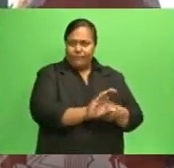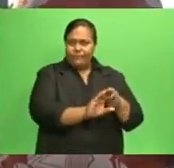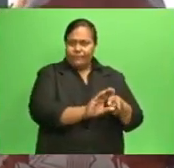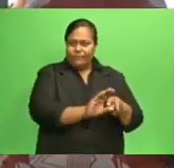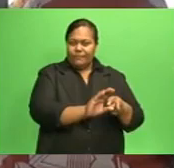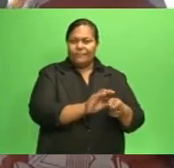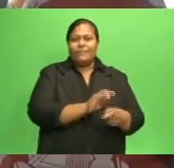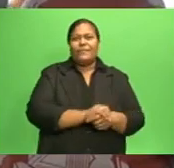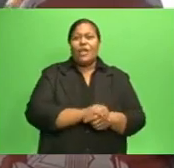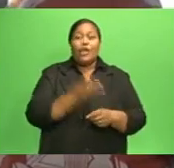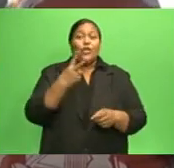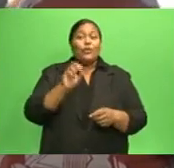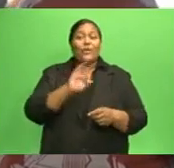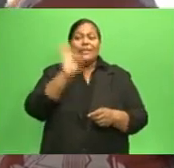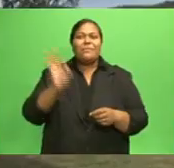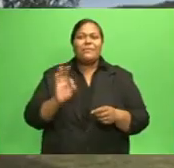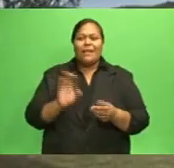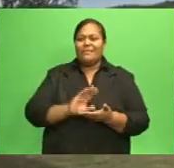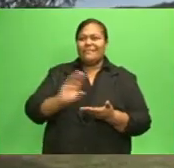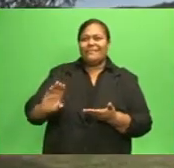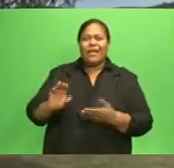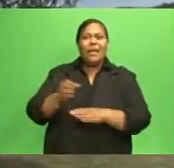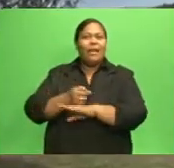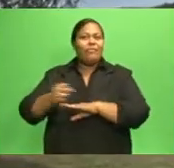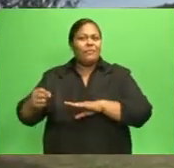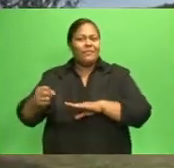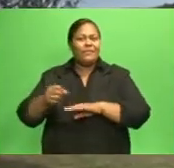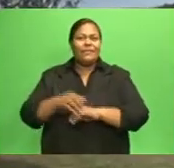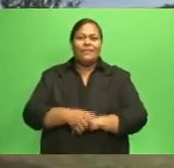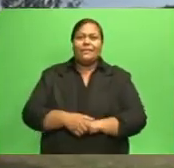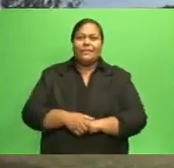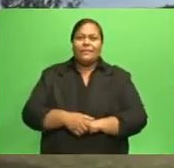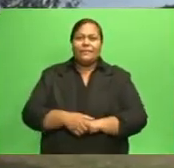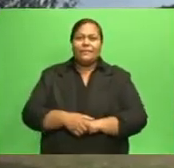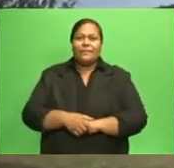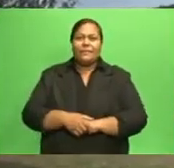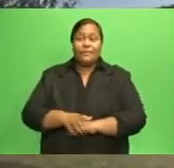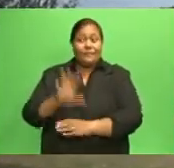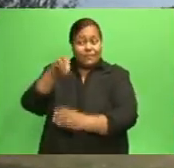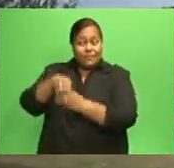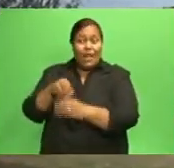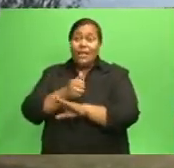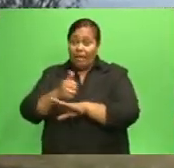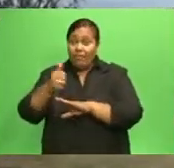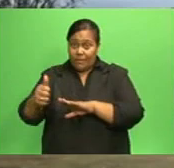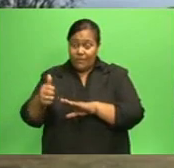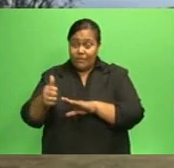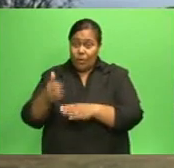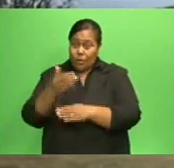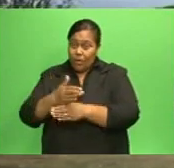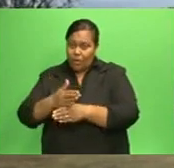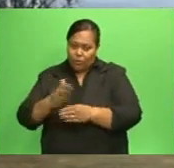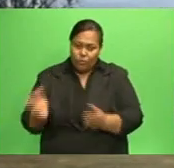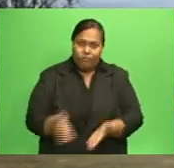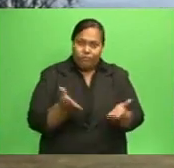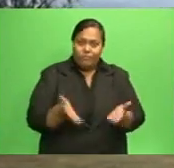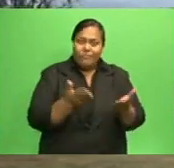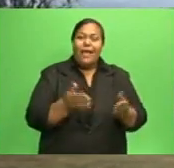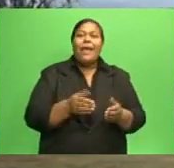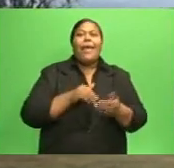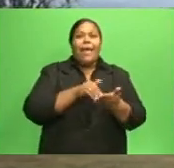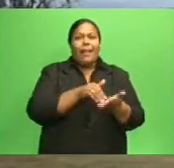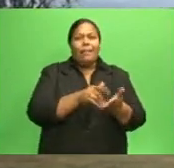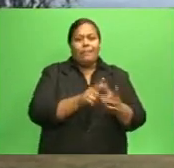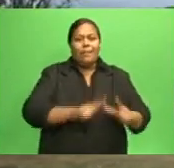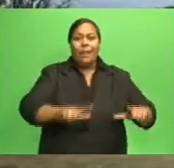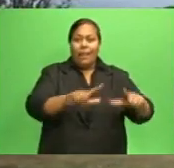and 20% to the state. As part of government's endeavor to try to help landowners to get some